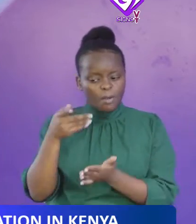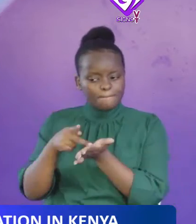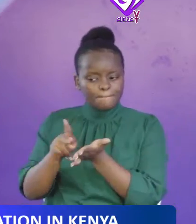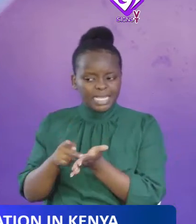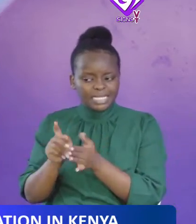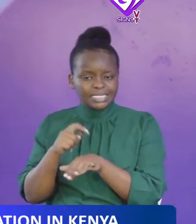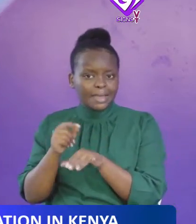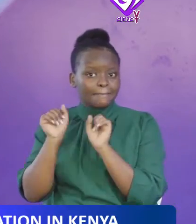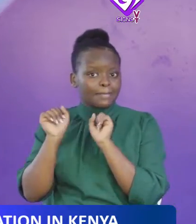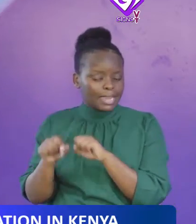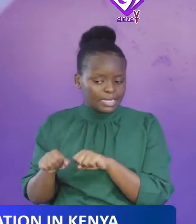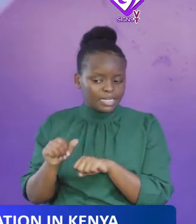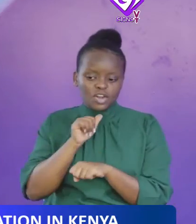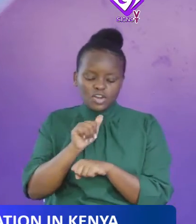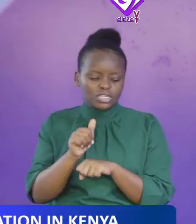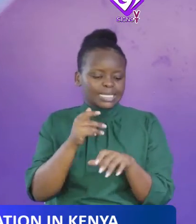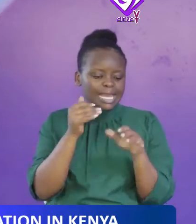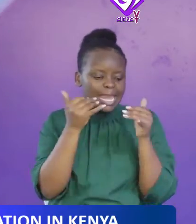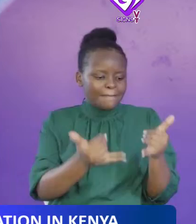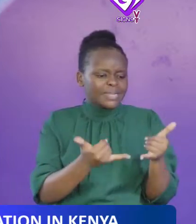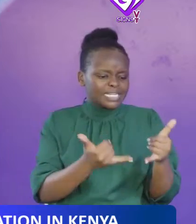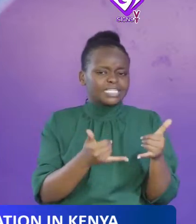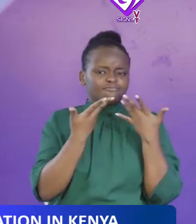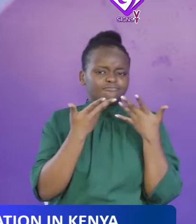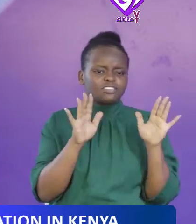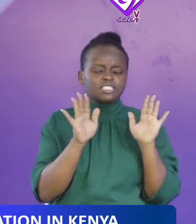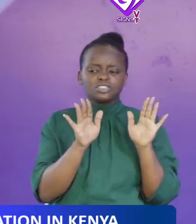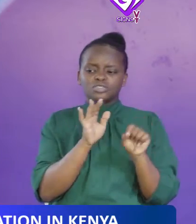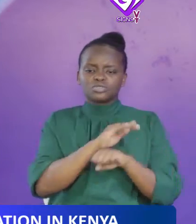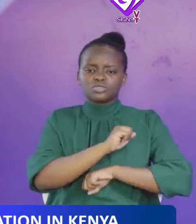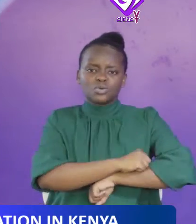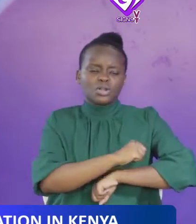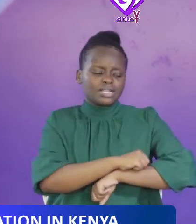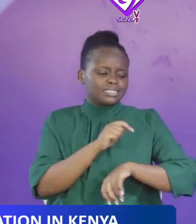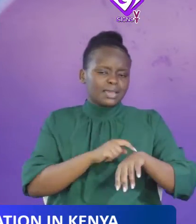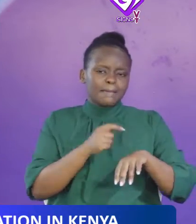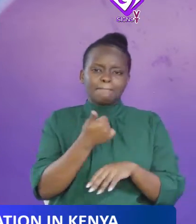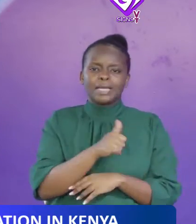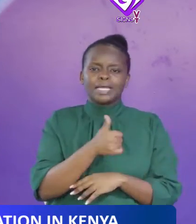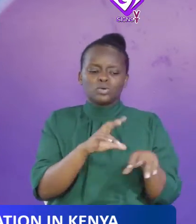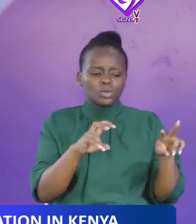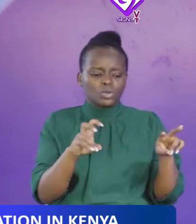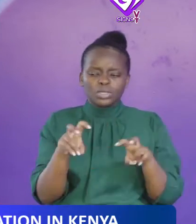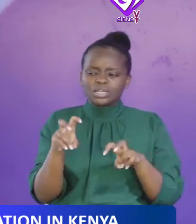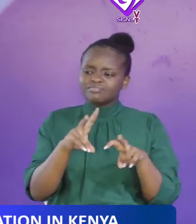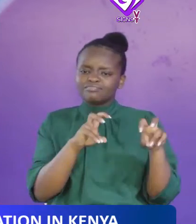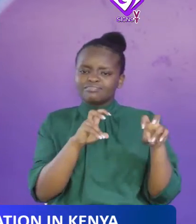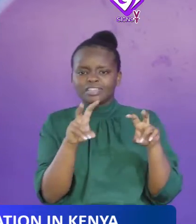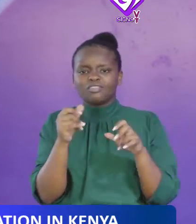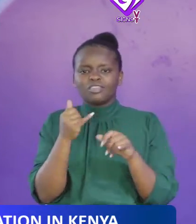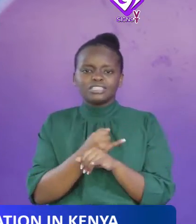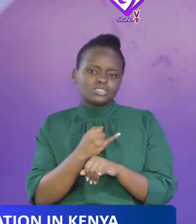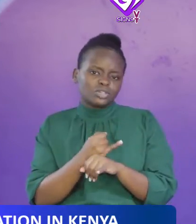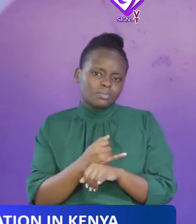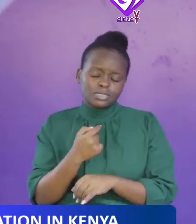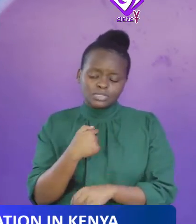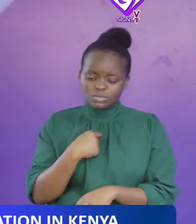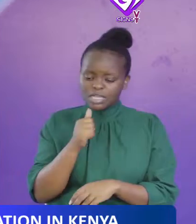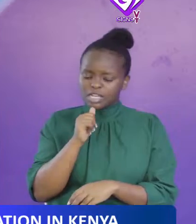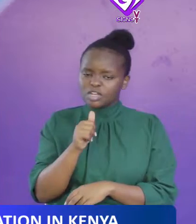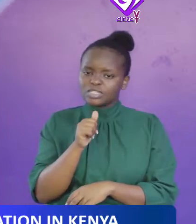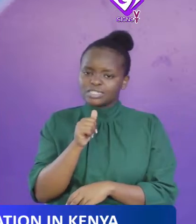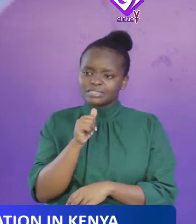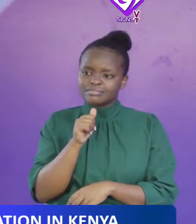can, not repay immediately when you're done, when I still don't even have a job. So it to me it's no longer a